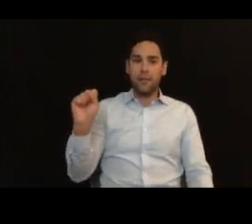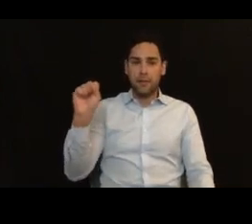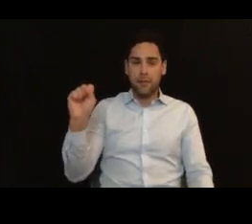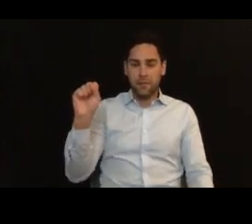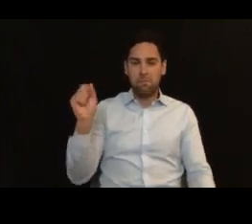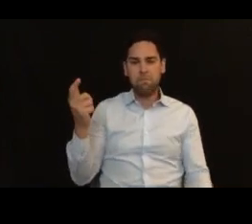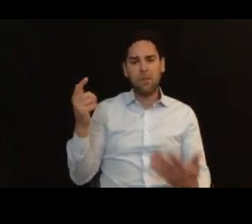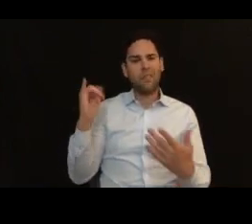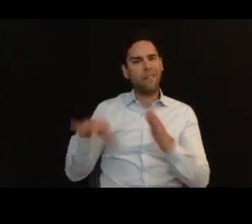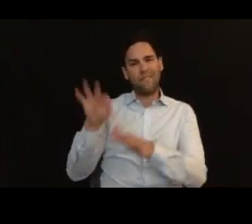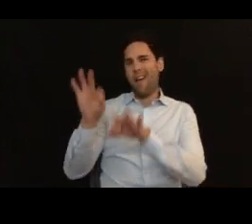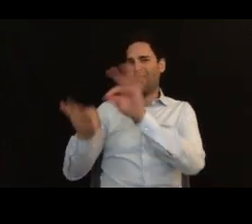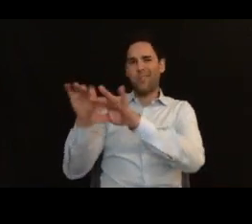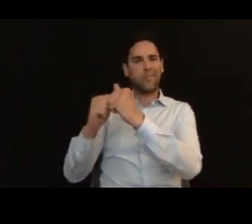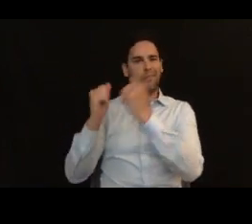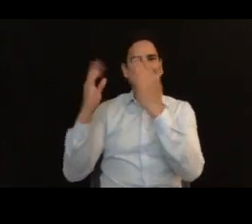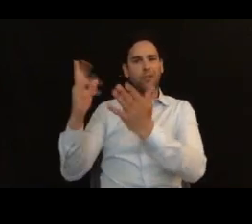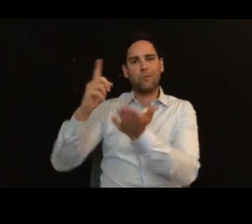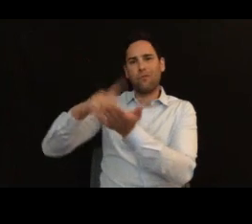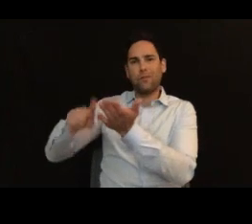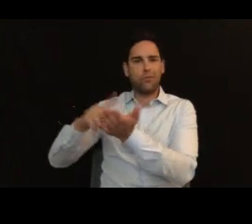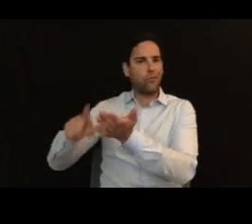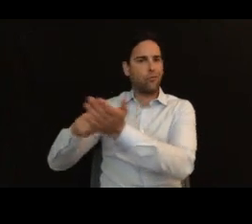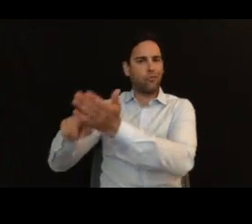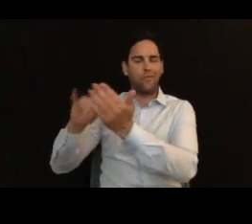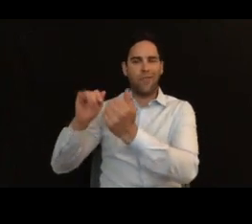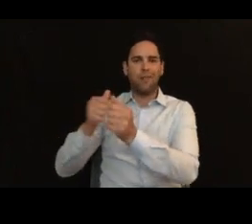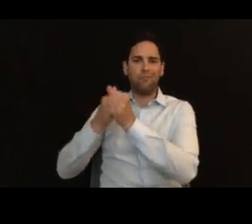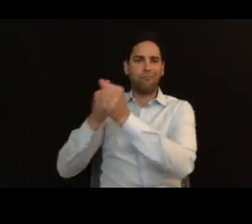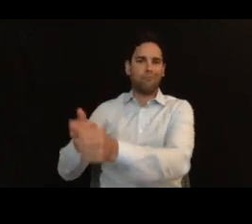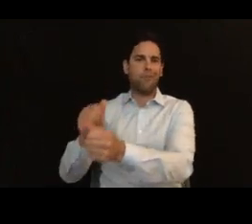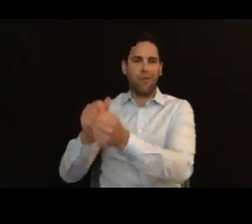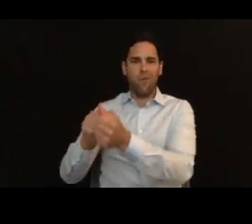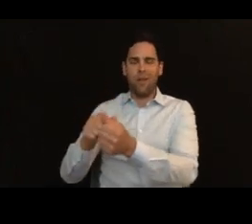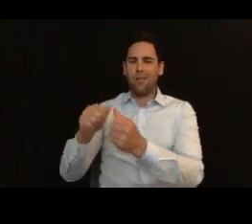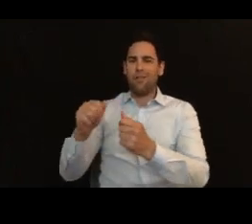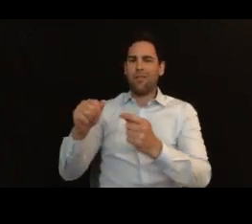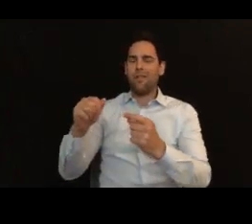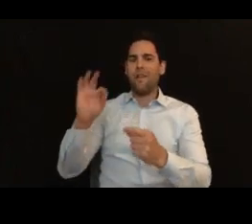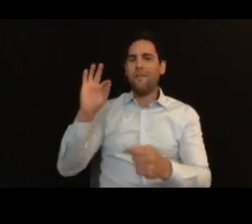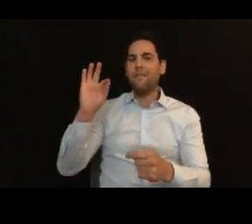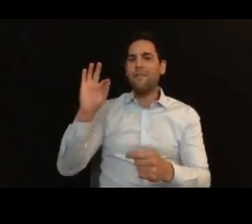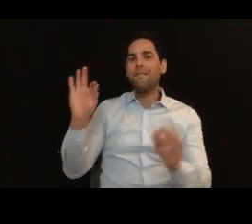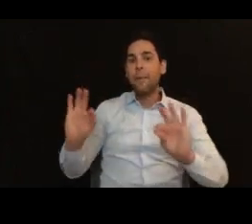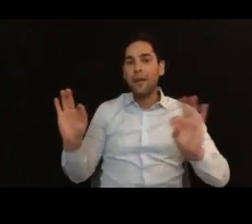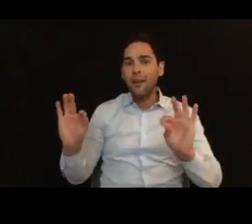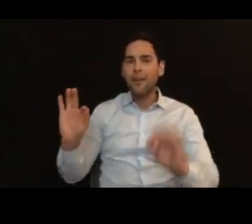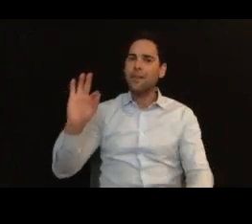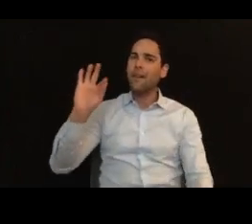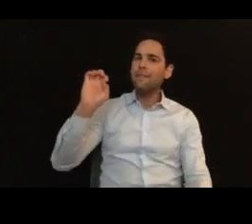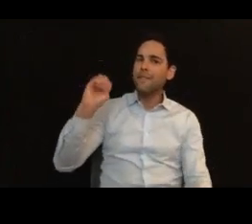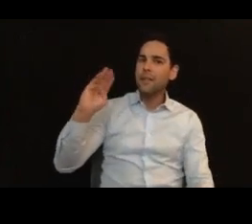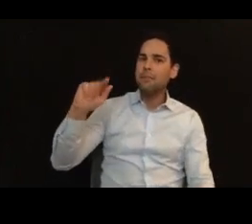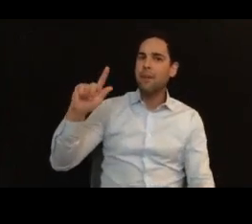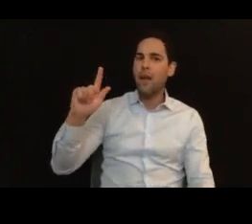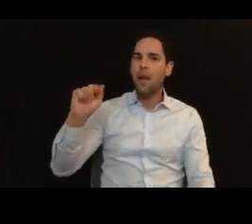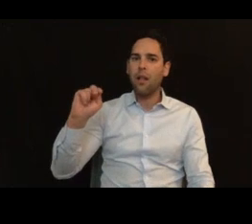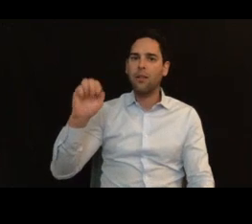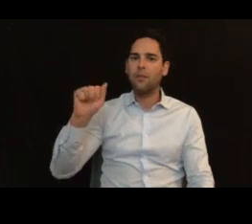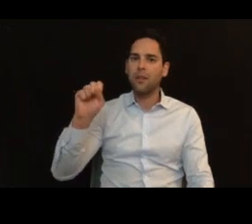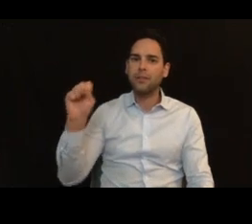research to kind of correlate with things like femininity, femaleness, male queerness.